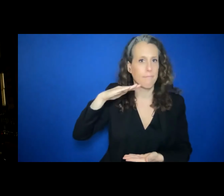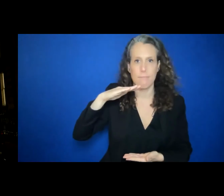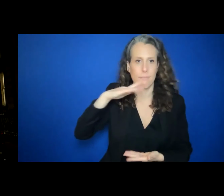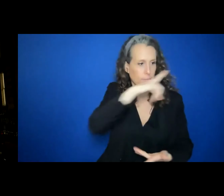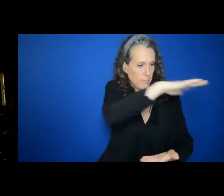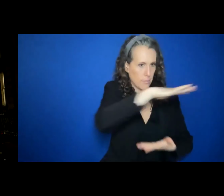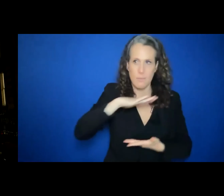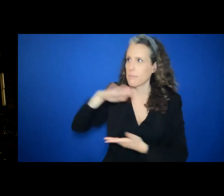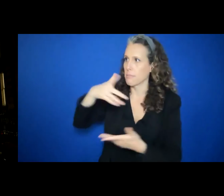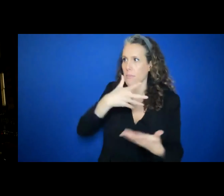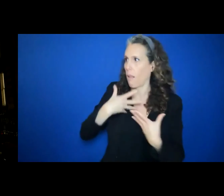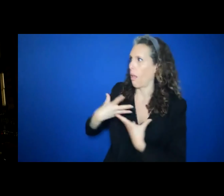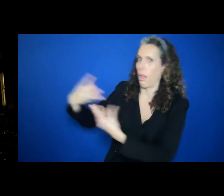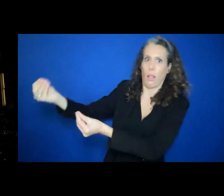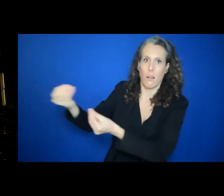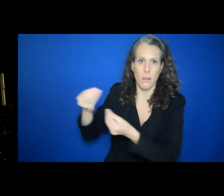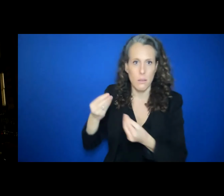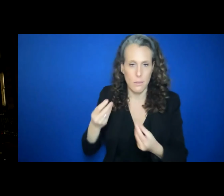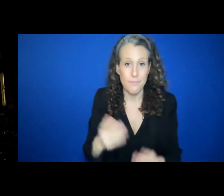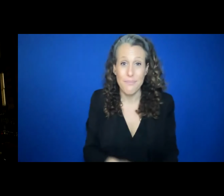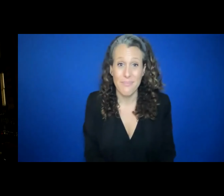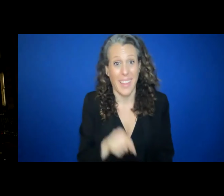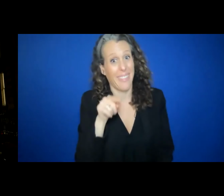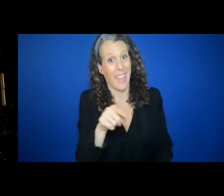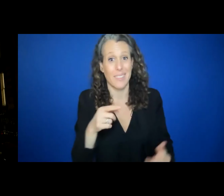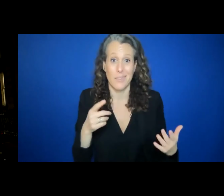So ethnic technology minorities in the 21st century.